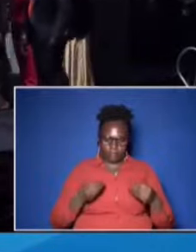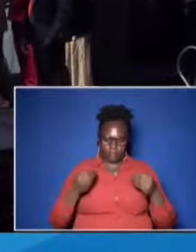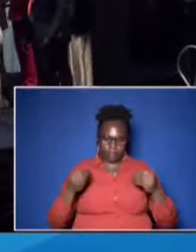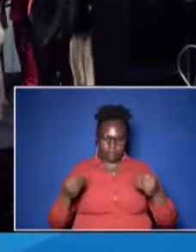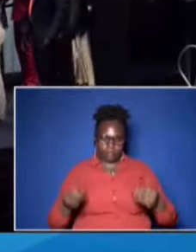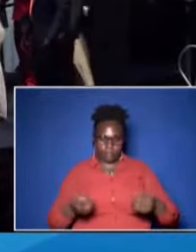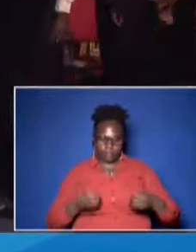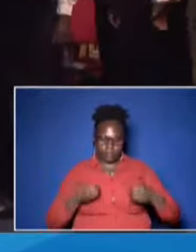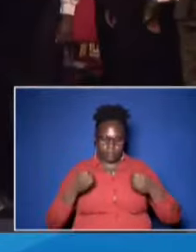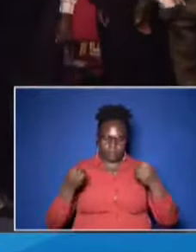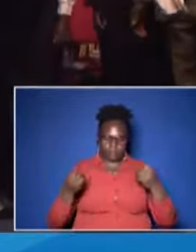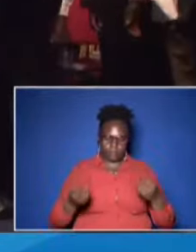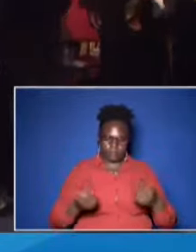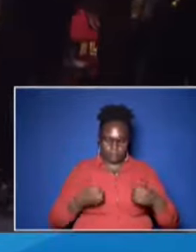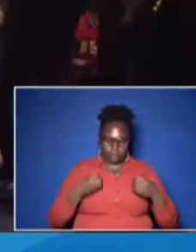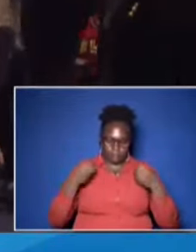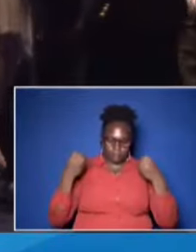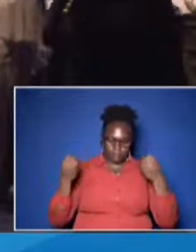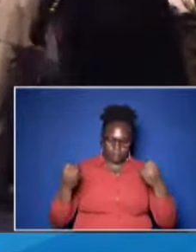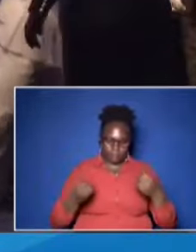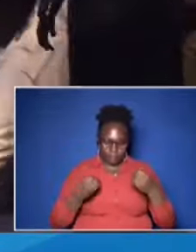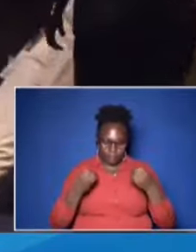here mightily